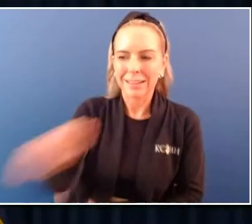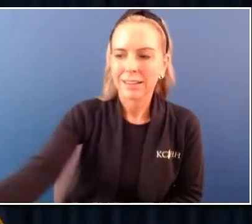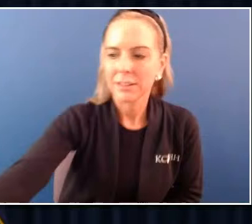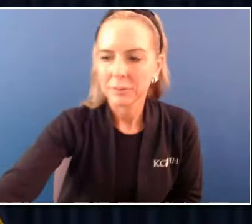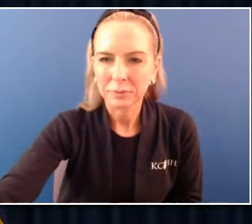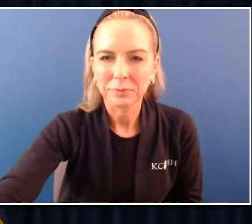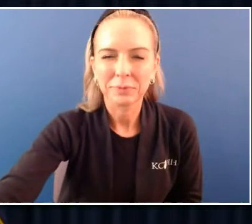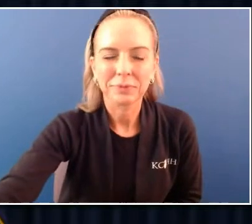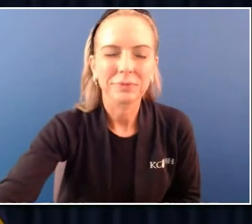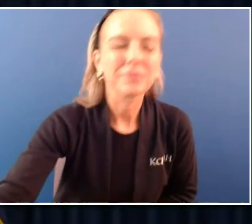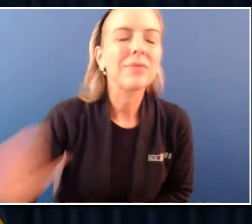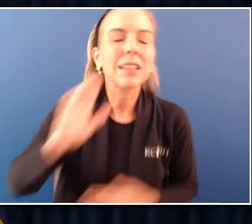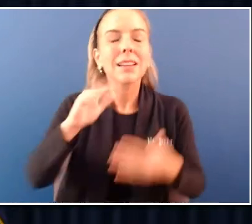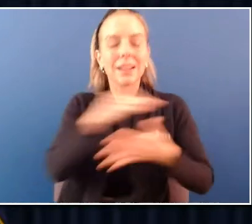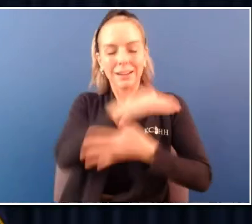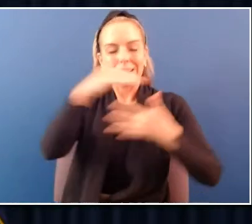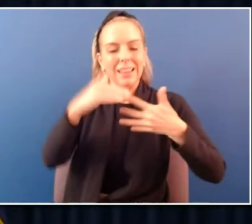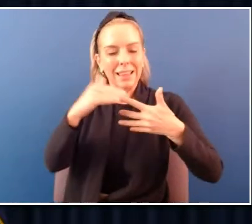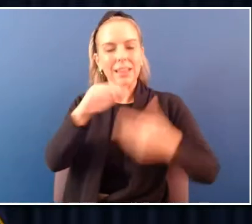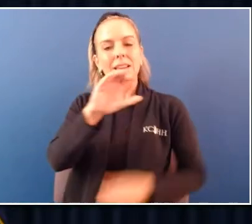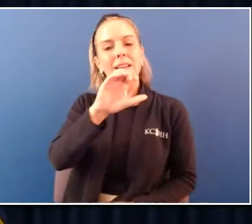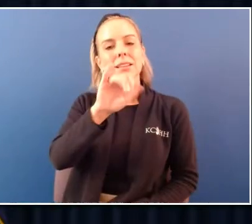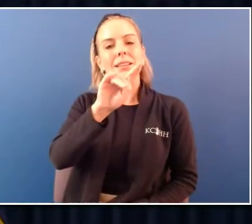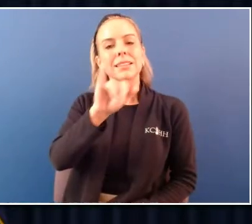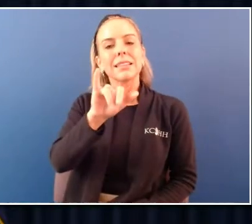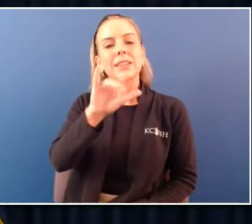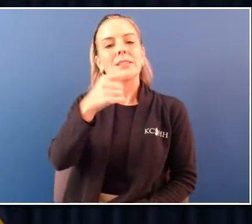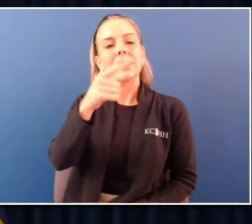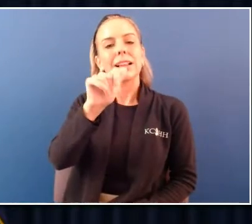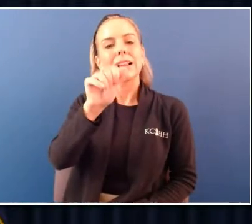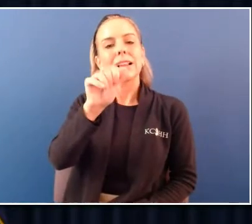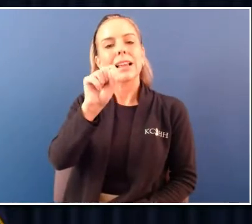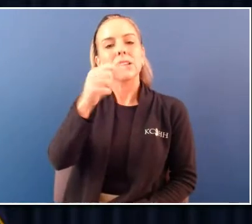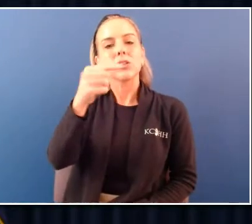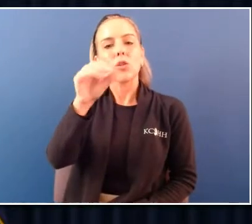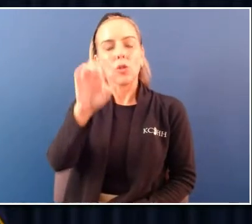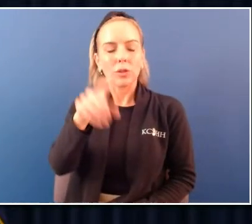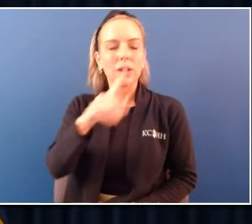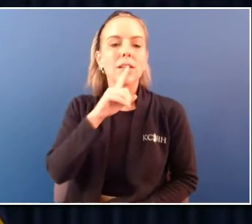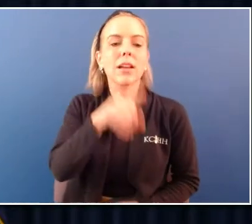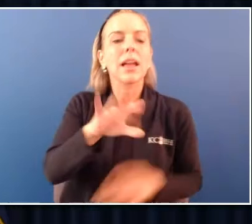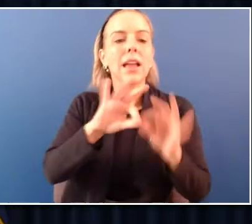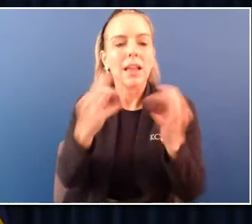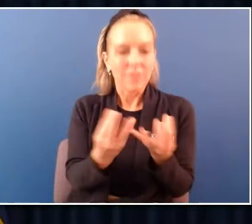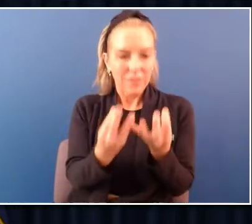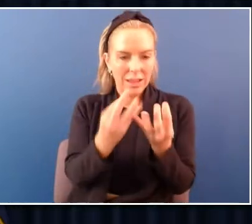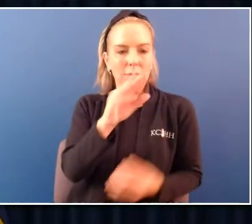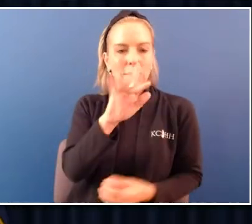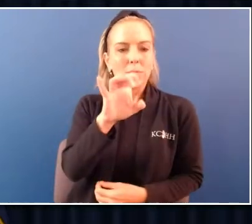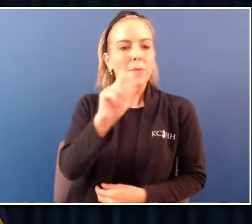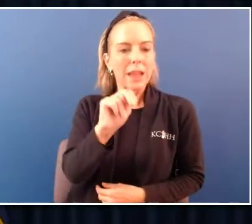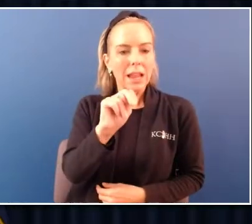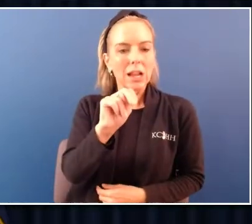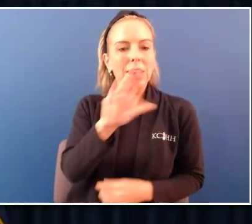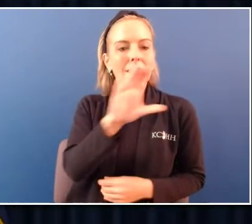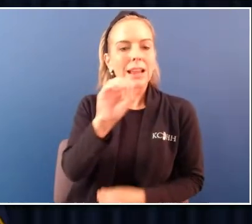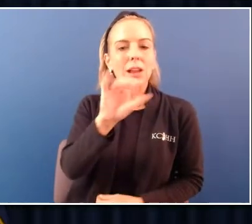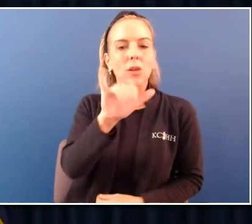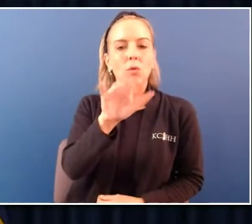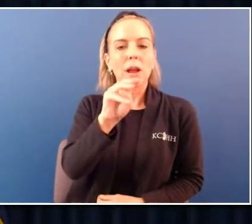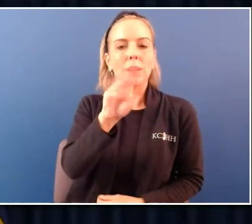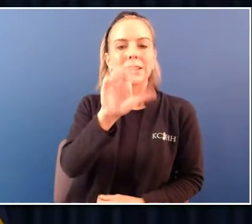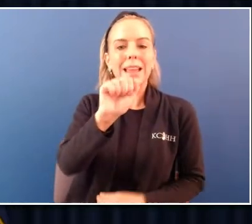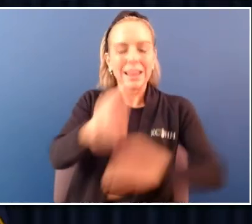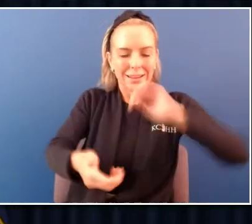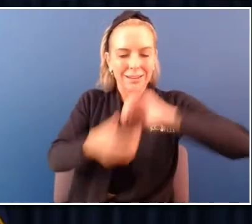Up next, we have the City of Glasgow, working with the Barron County Family YMCA on an exciting project. Glasgow will